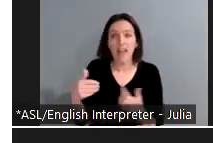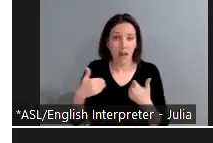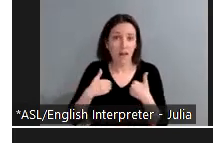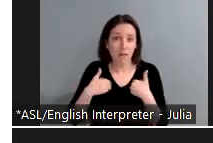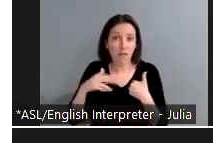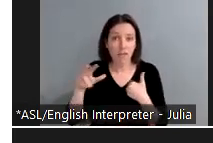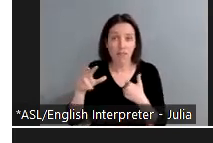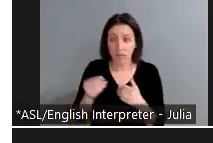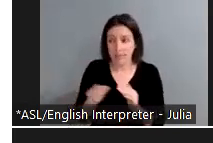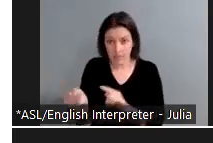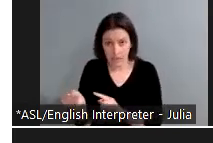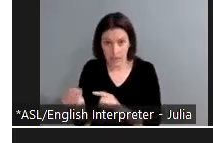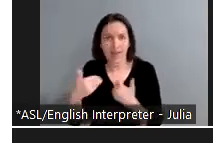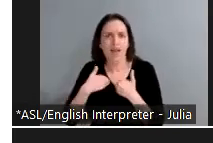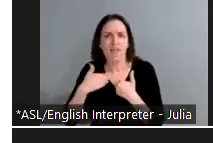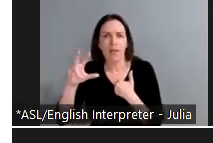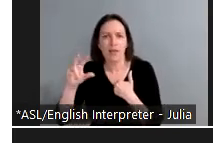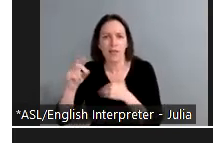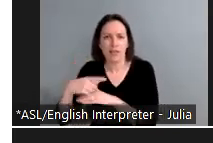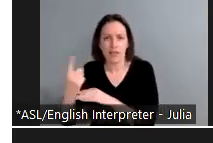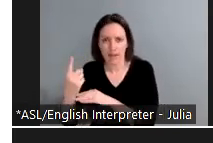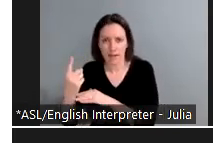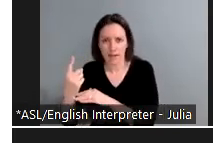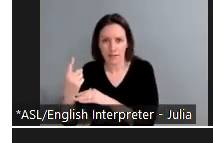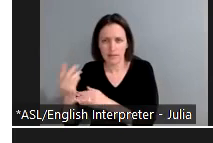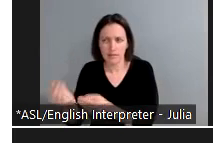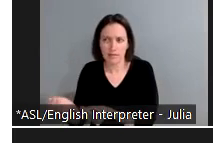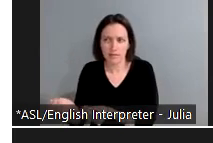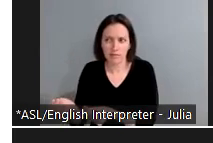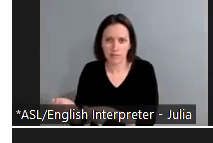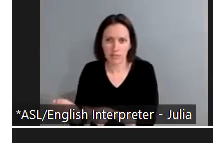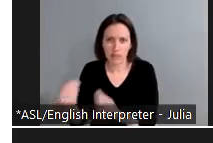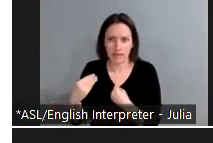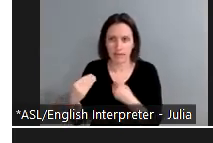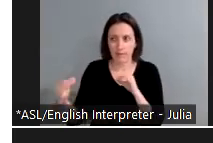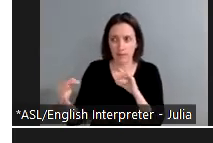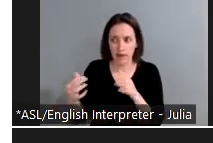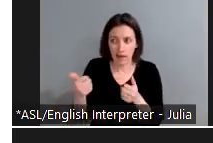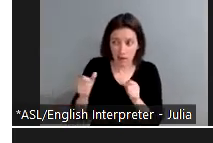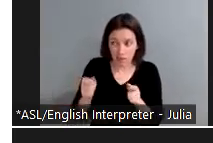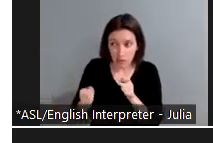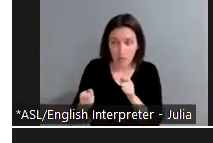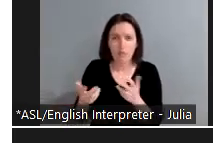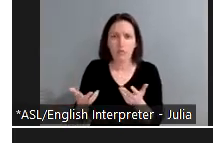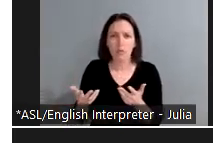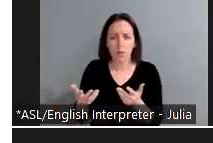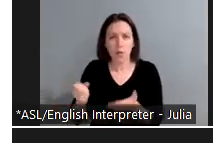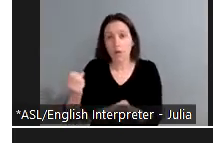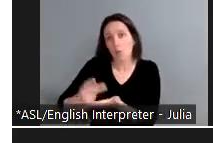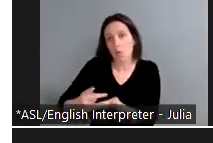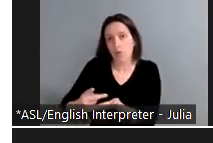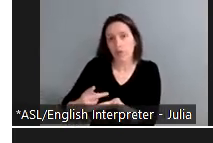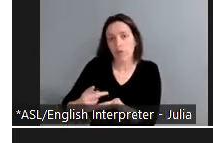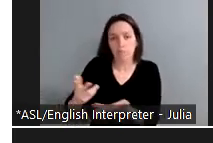the submission date to provide feedback for necessary adjustments or to provide an approval.